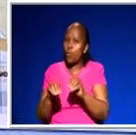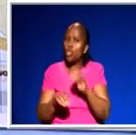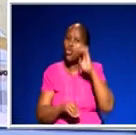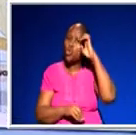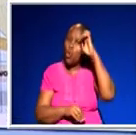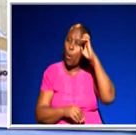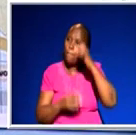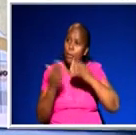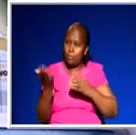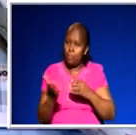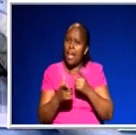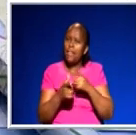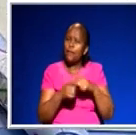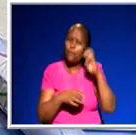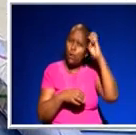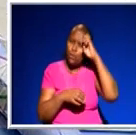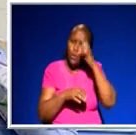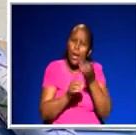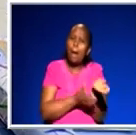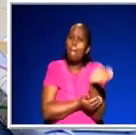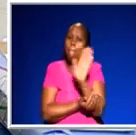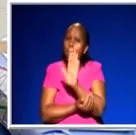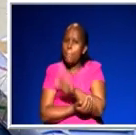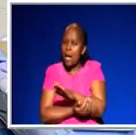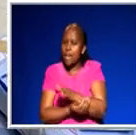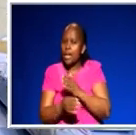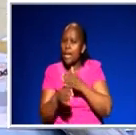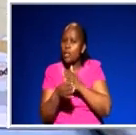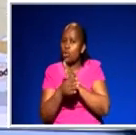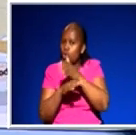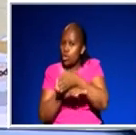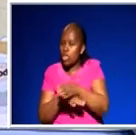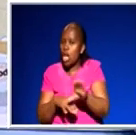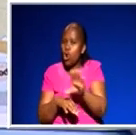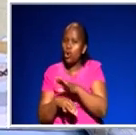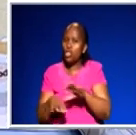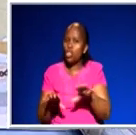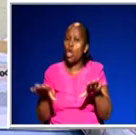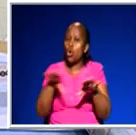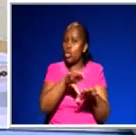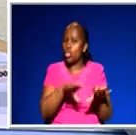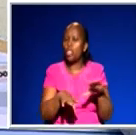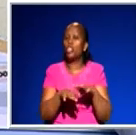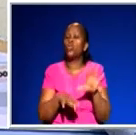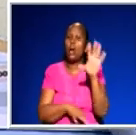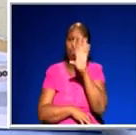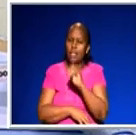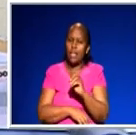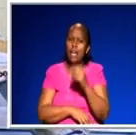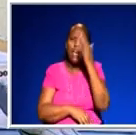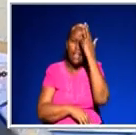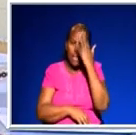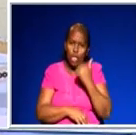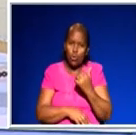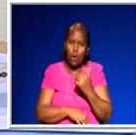Europe. And then from Europe, they come back through the same ocean to Africa. That's why we are